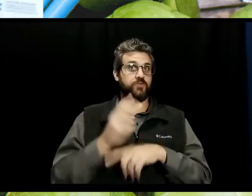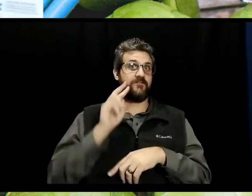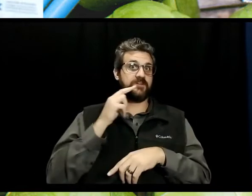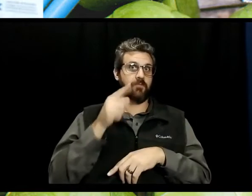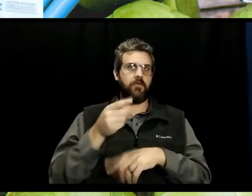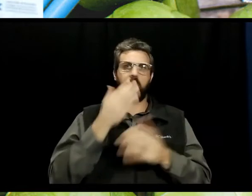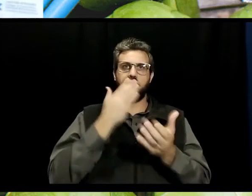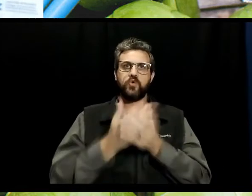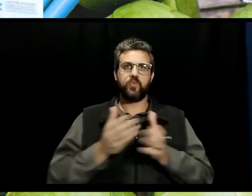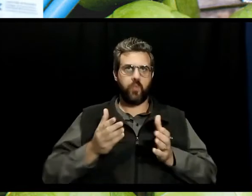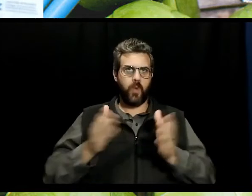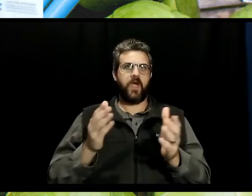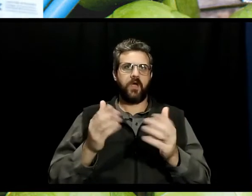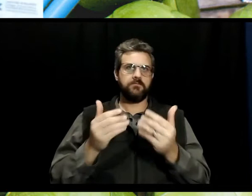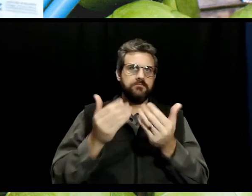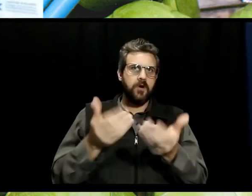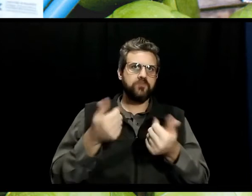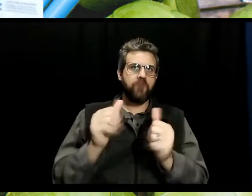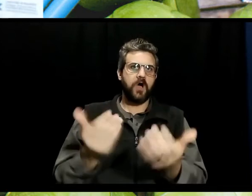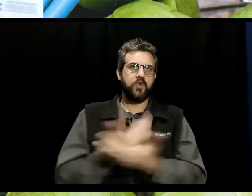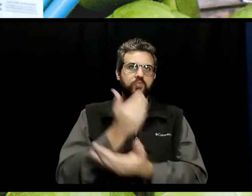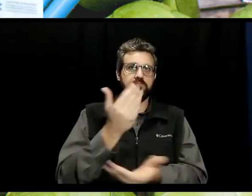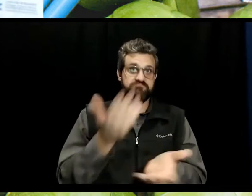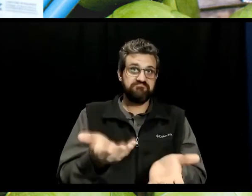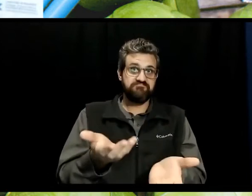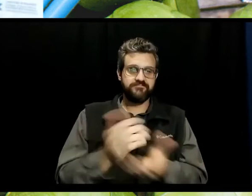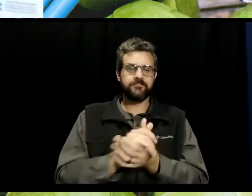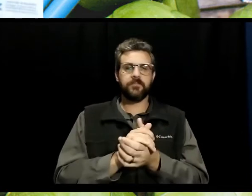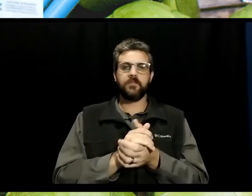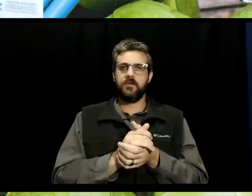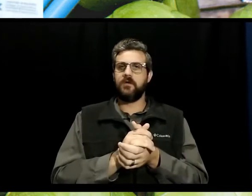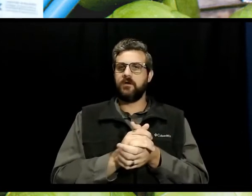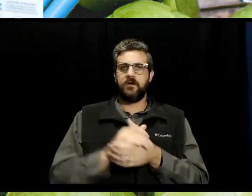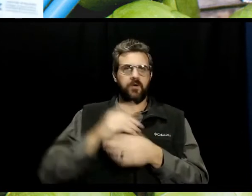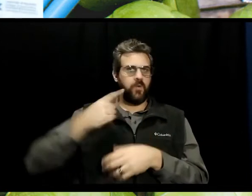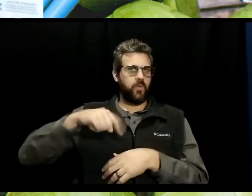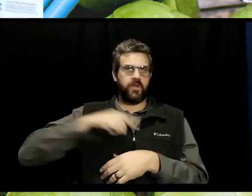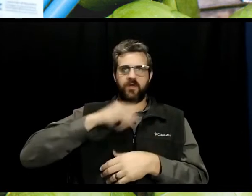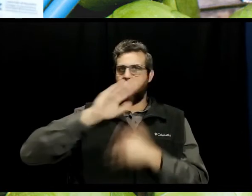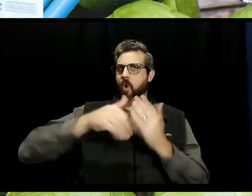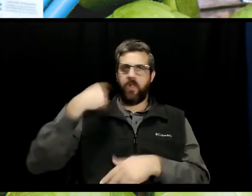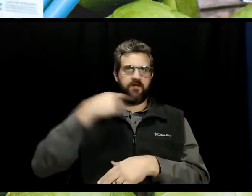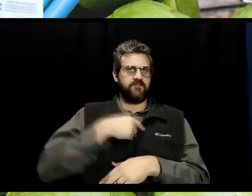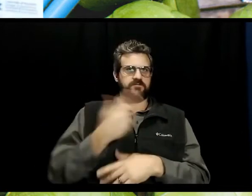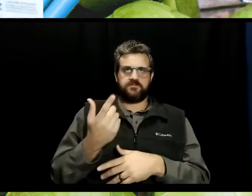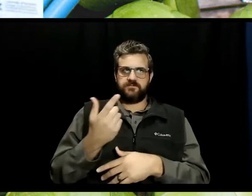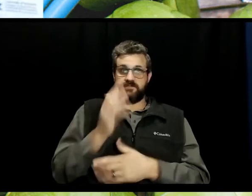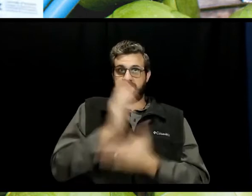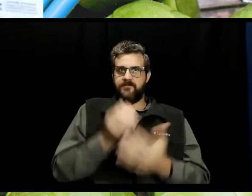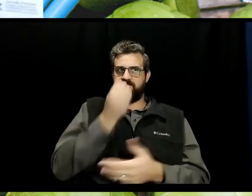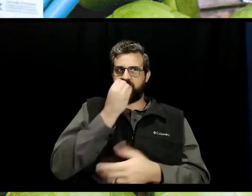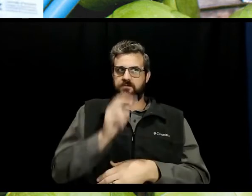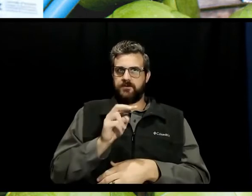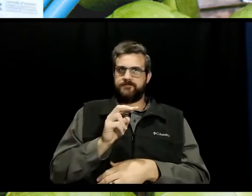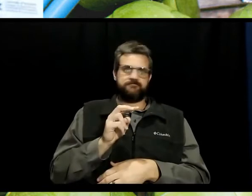a good way to introduce something new. We all have those foods that we're a little bit leery of,